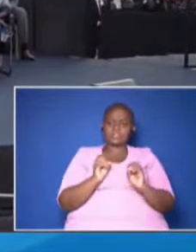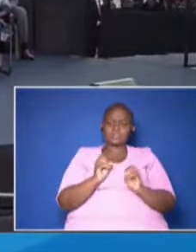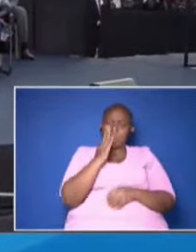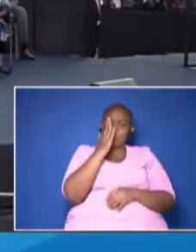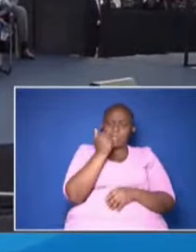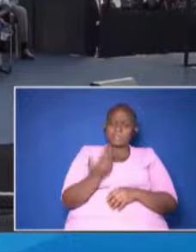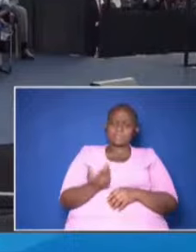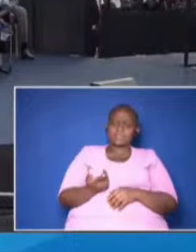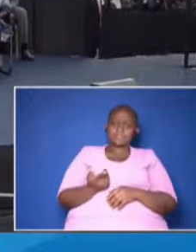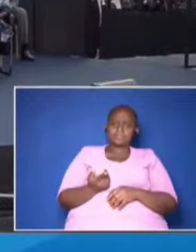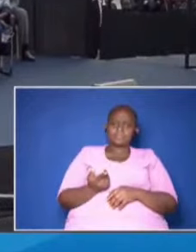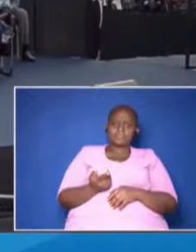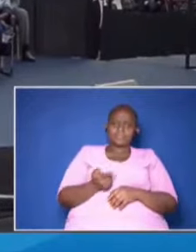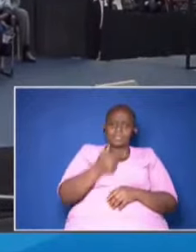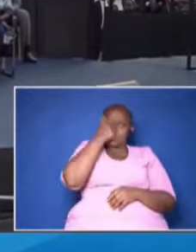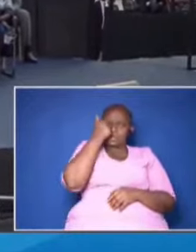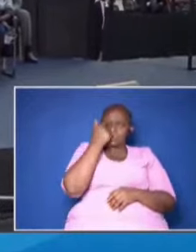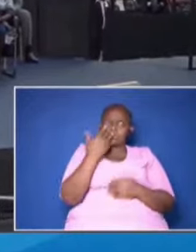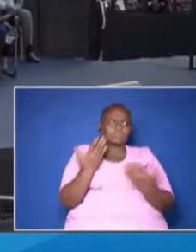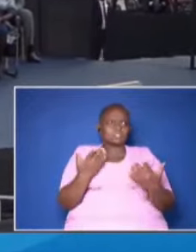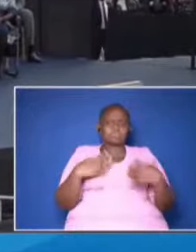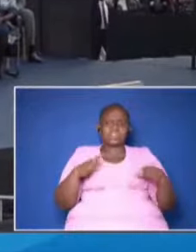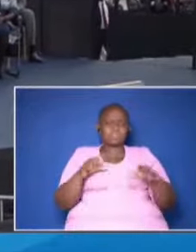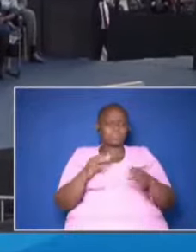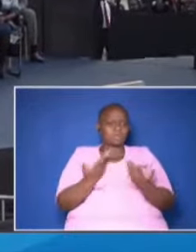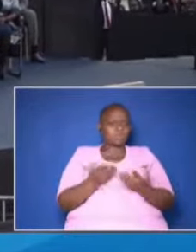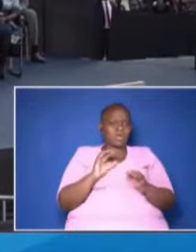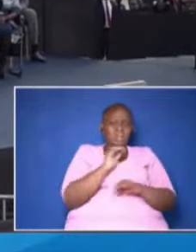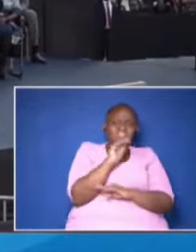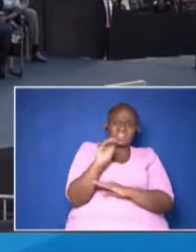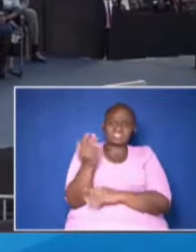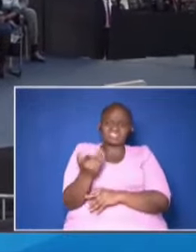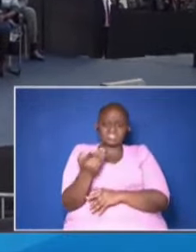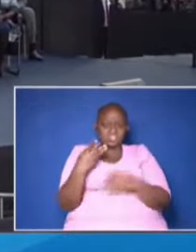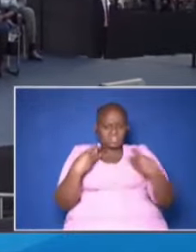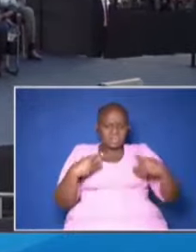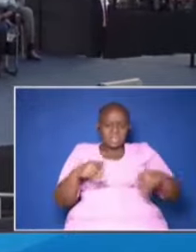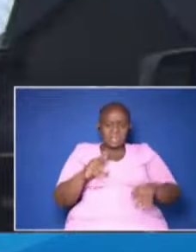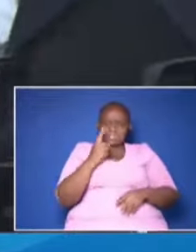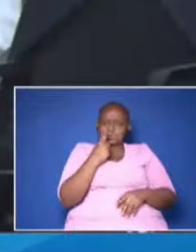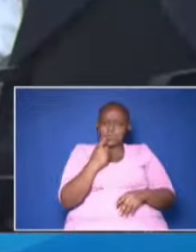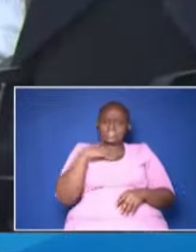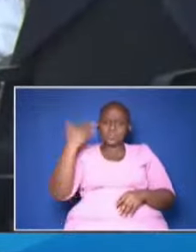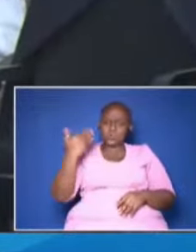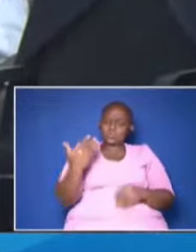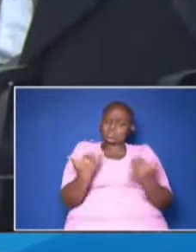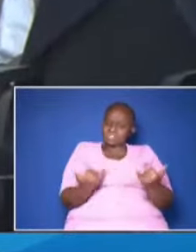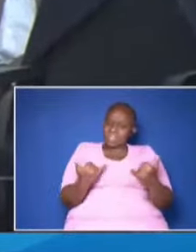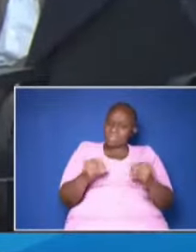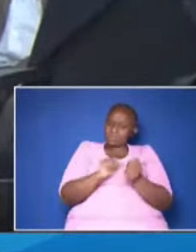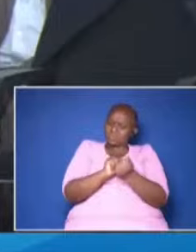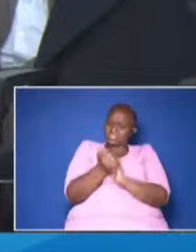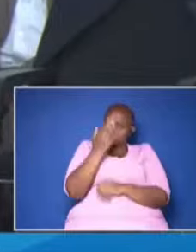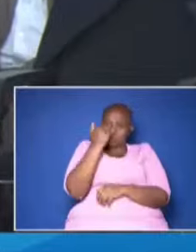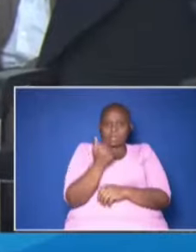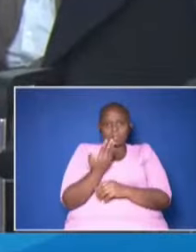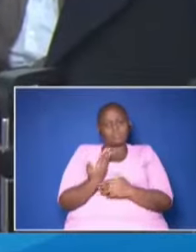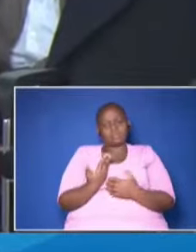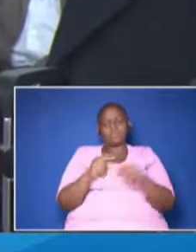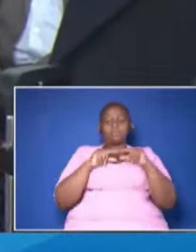wh because everybody is saying where where where is not wearing white